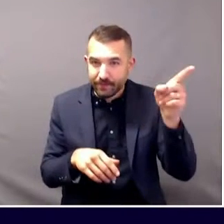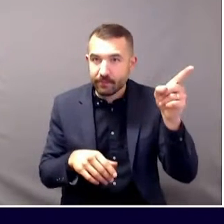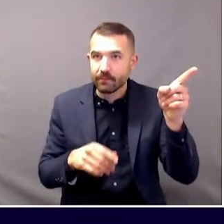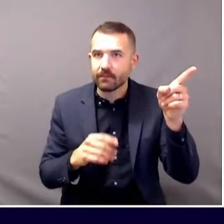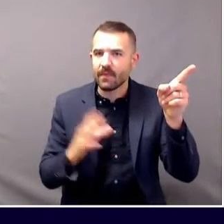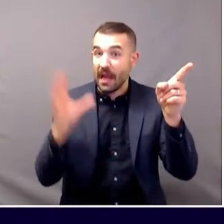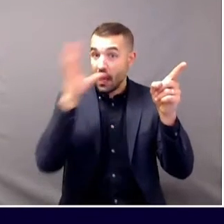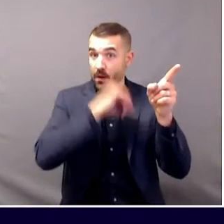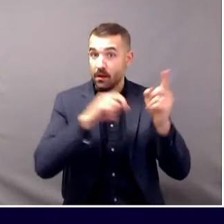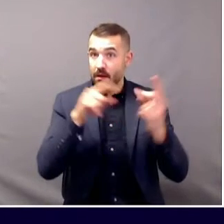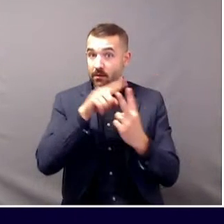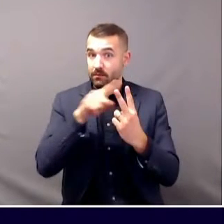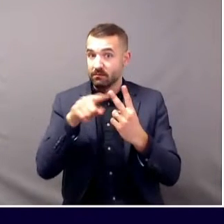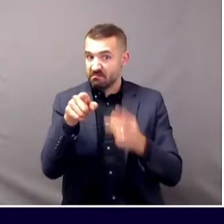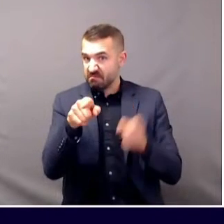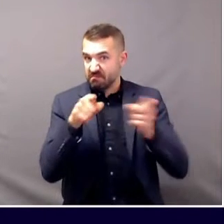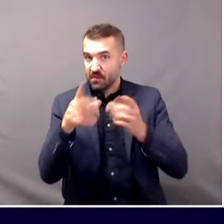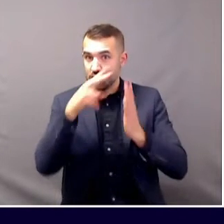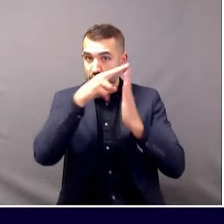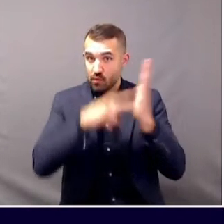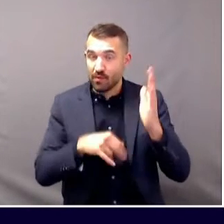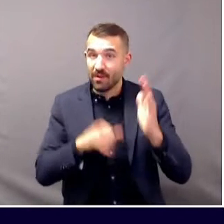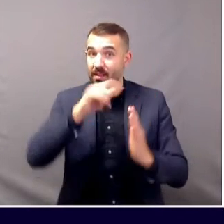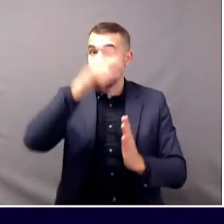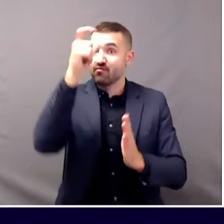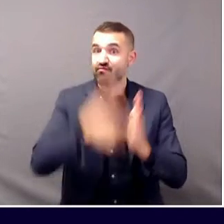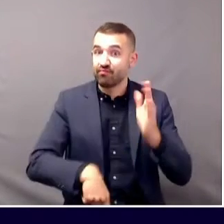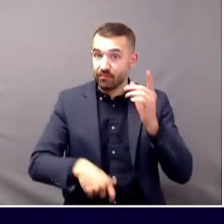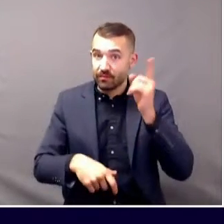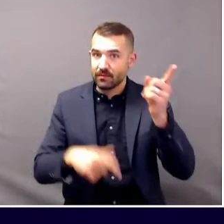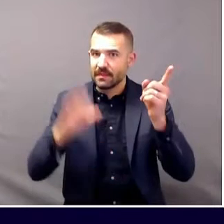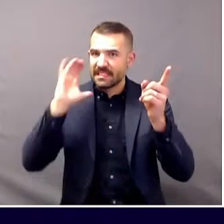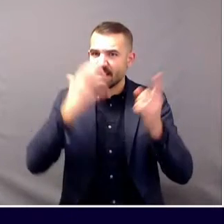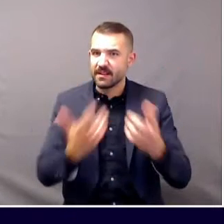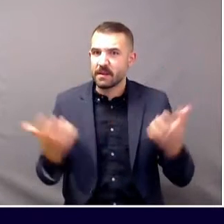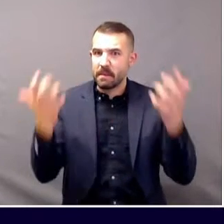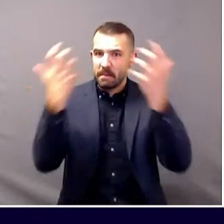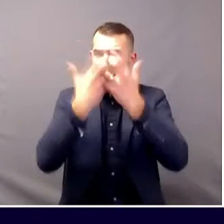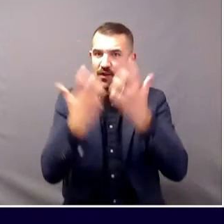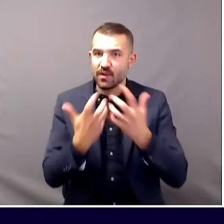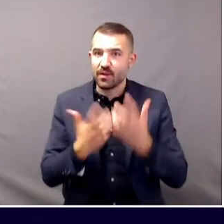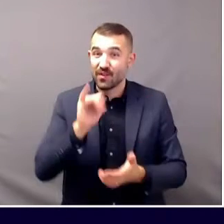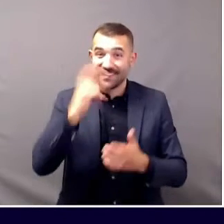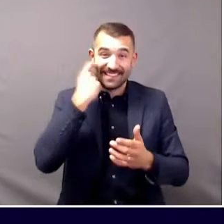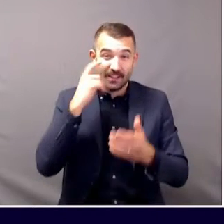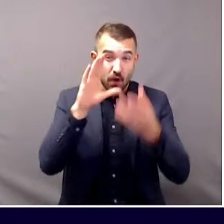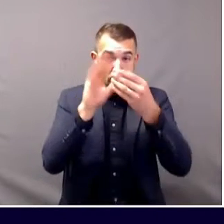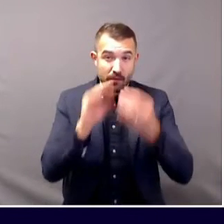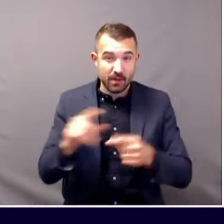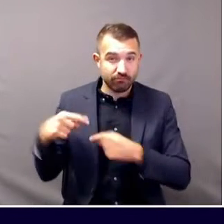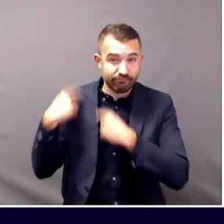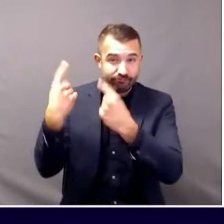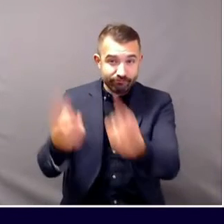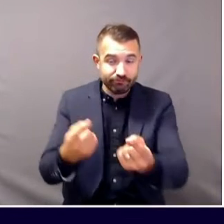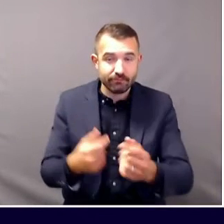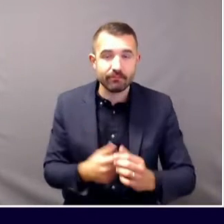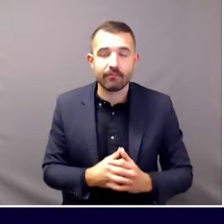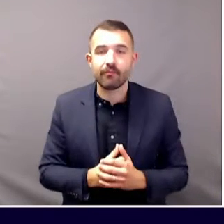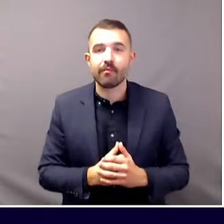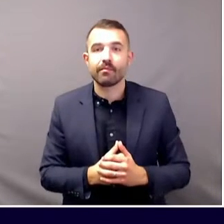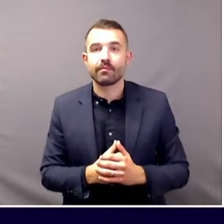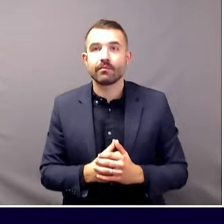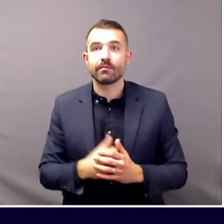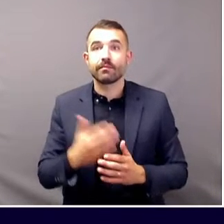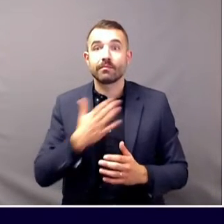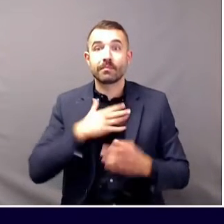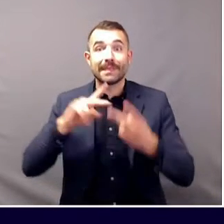own. And also, I would love to know if we're any closer to a possible return of stay-at-home orders or other